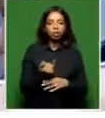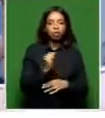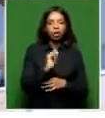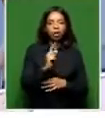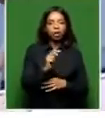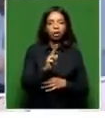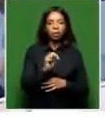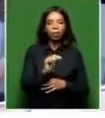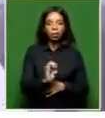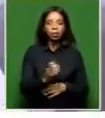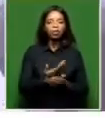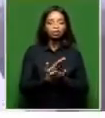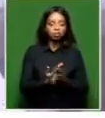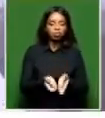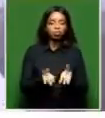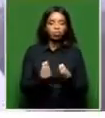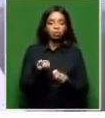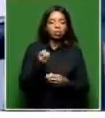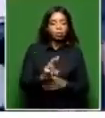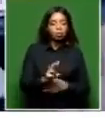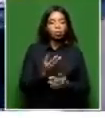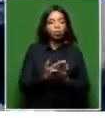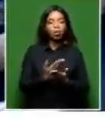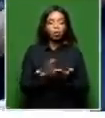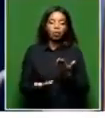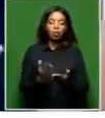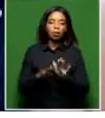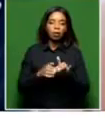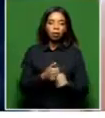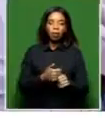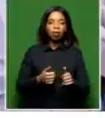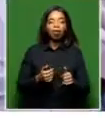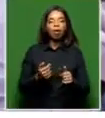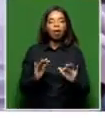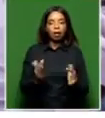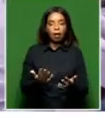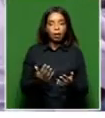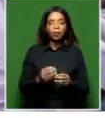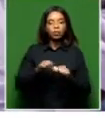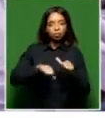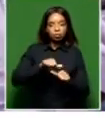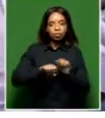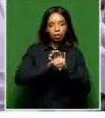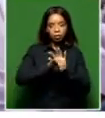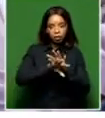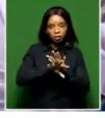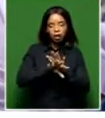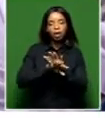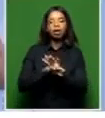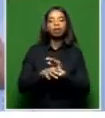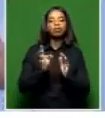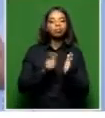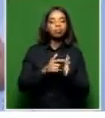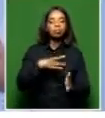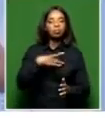so people can get it there. Alternatively, they can follow us on our social media. It's CK